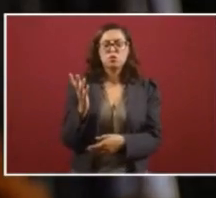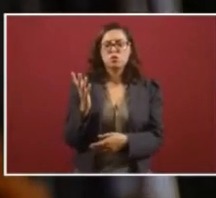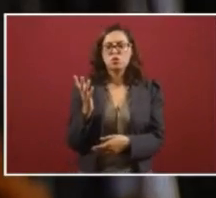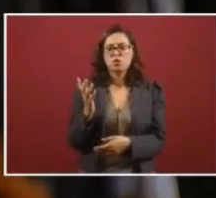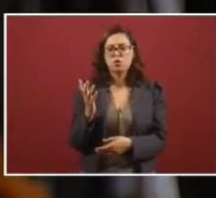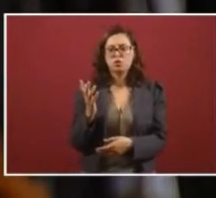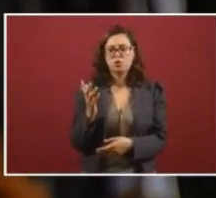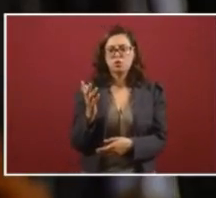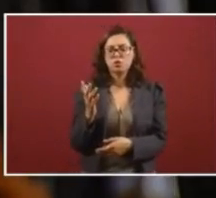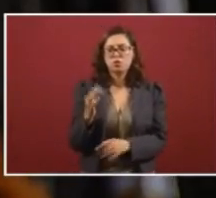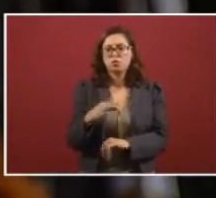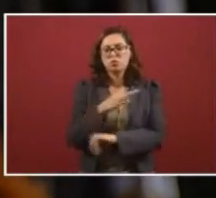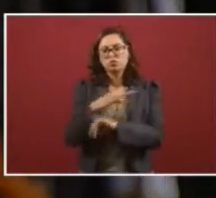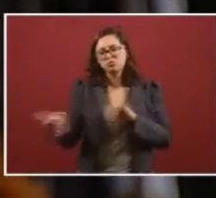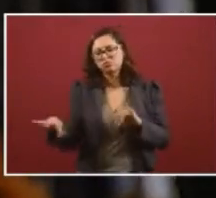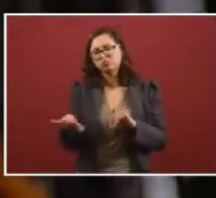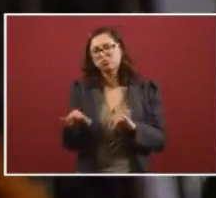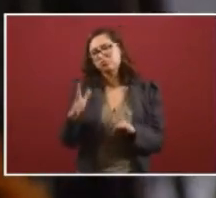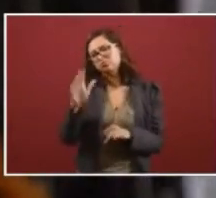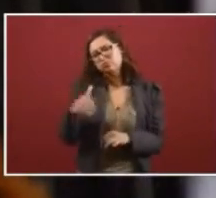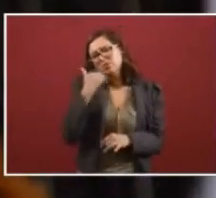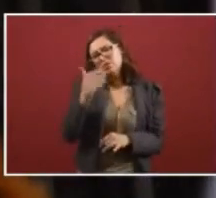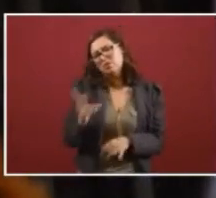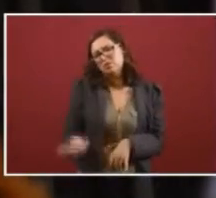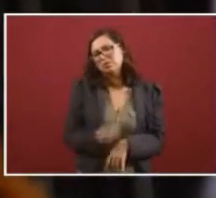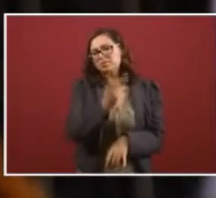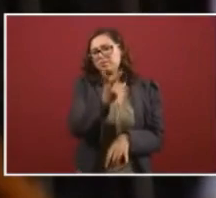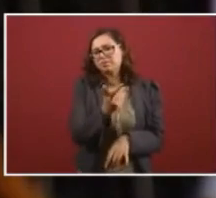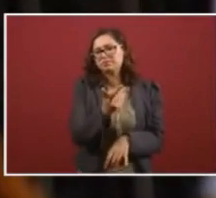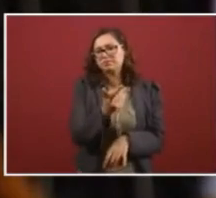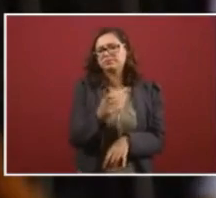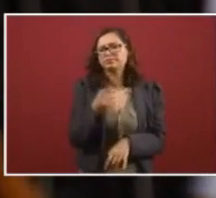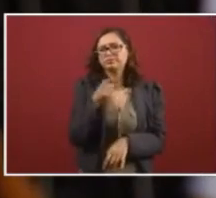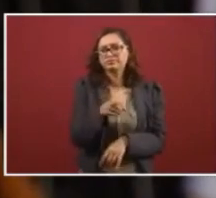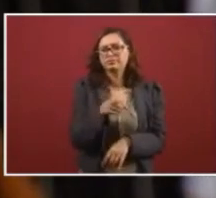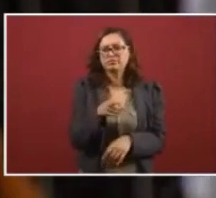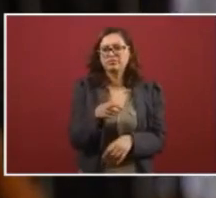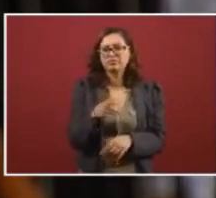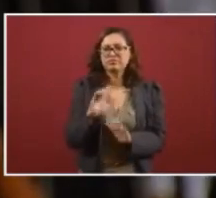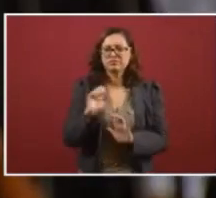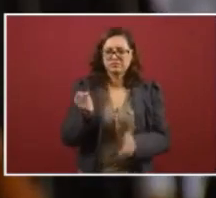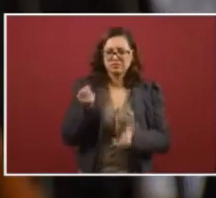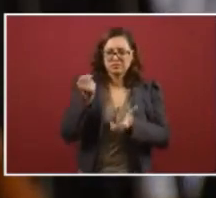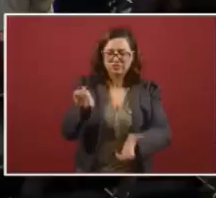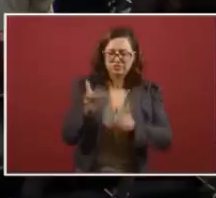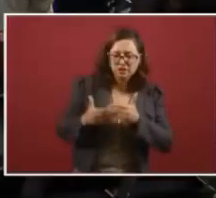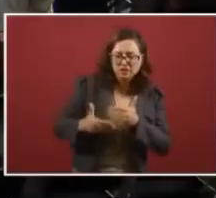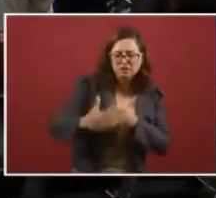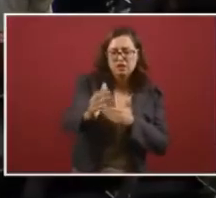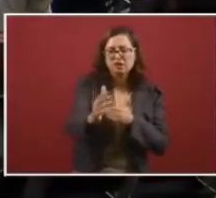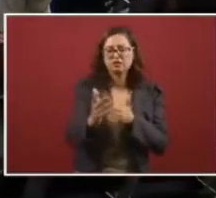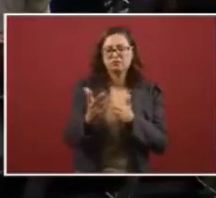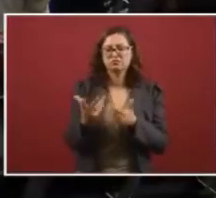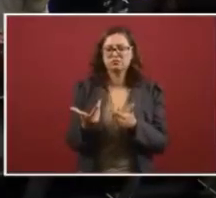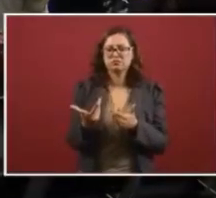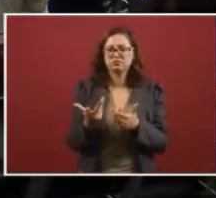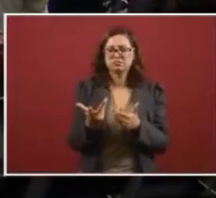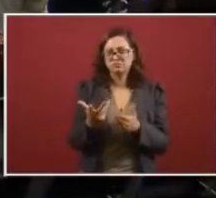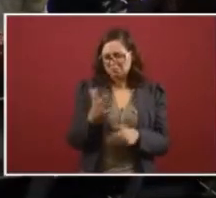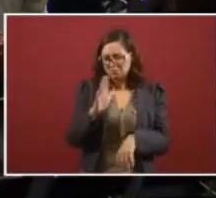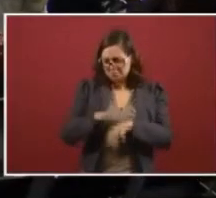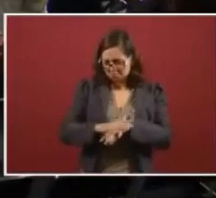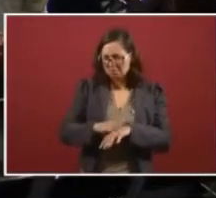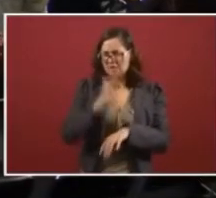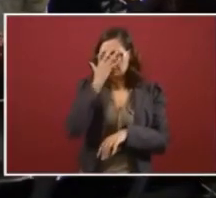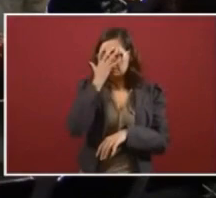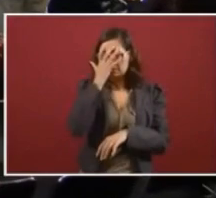And if finally, does this motivate the interest in the